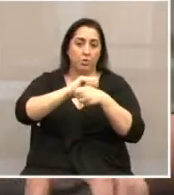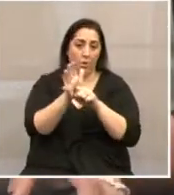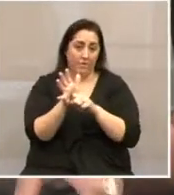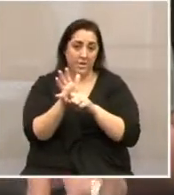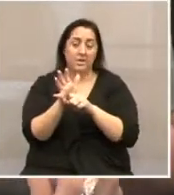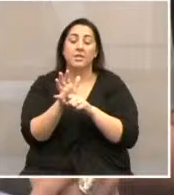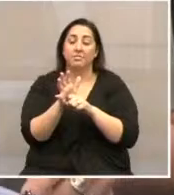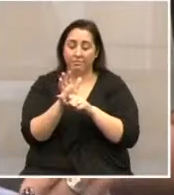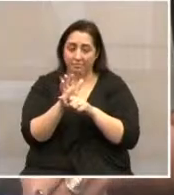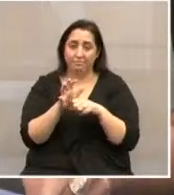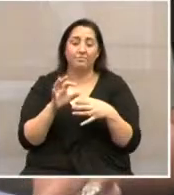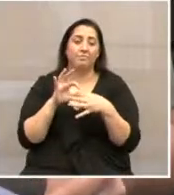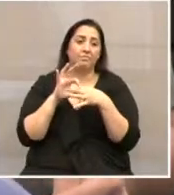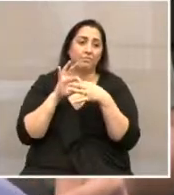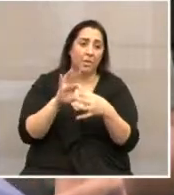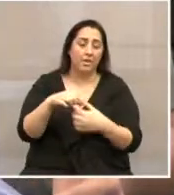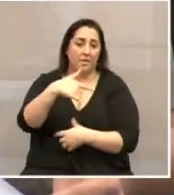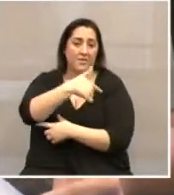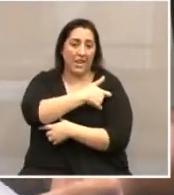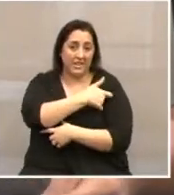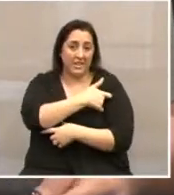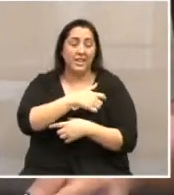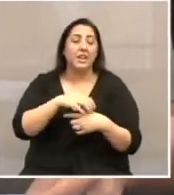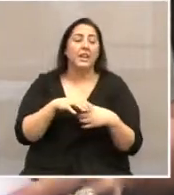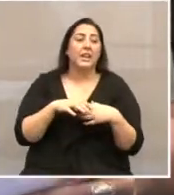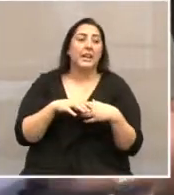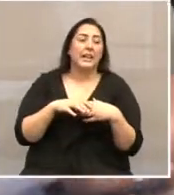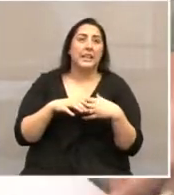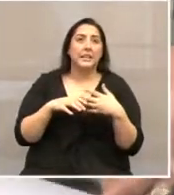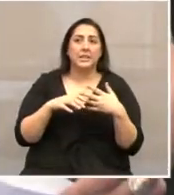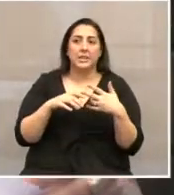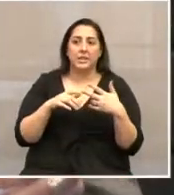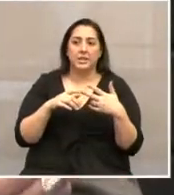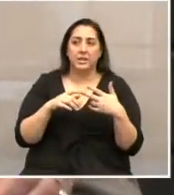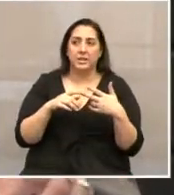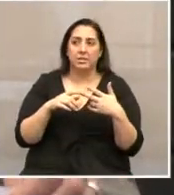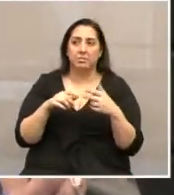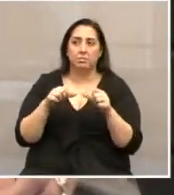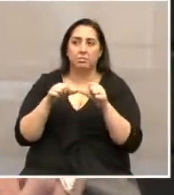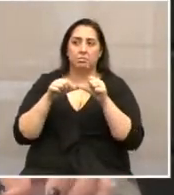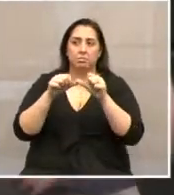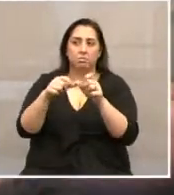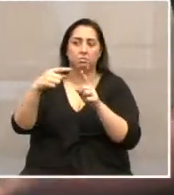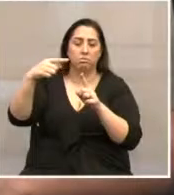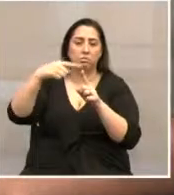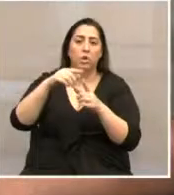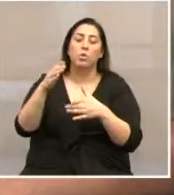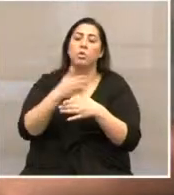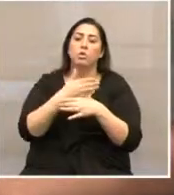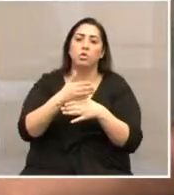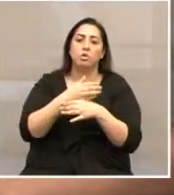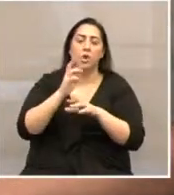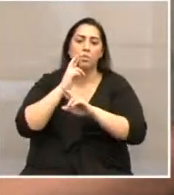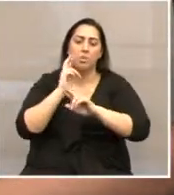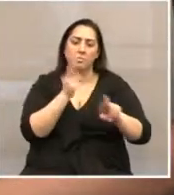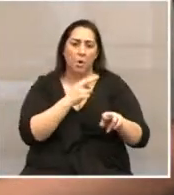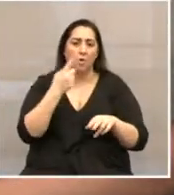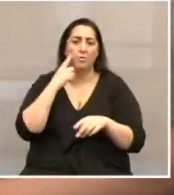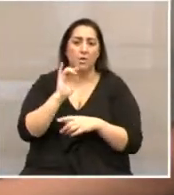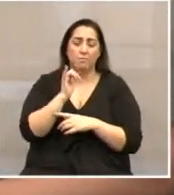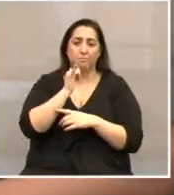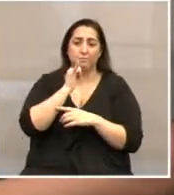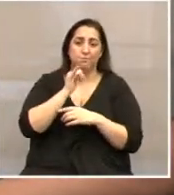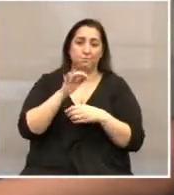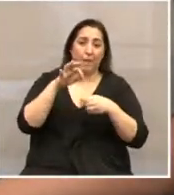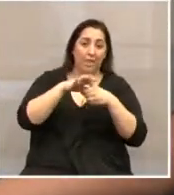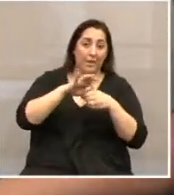COVID-19, about vaccinations, continuing to share reports of election fraud that we